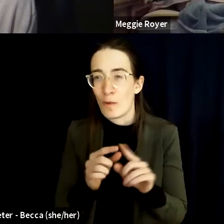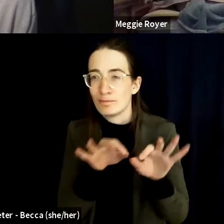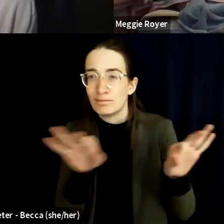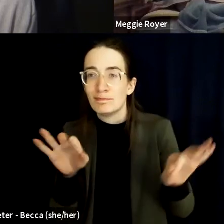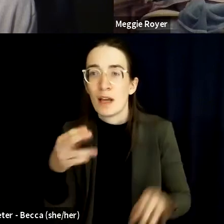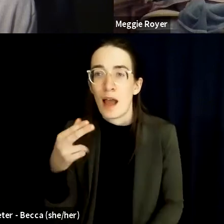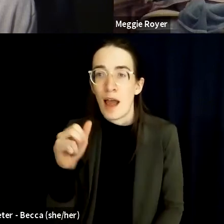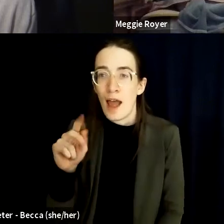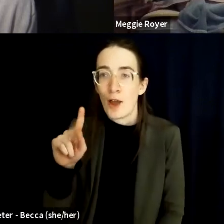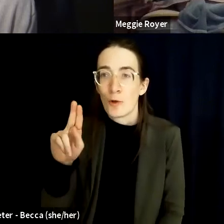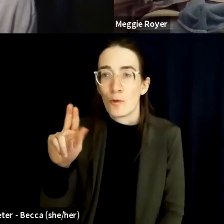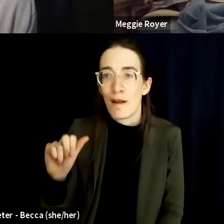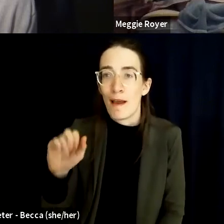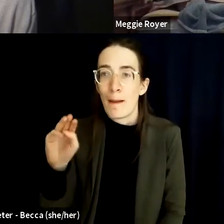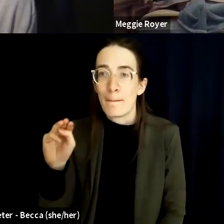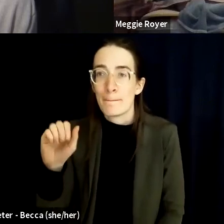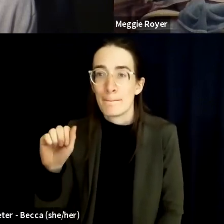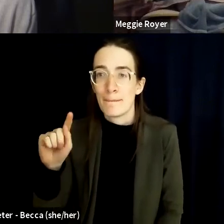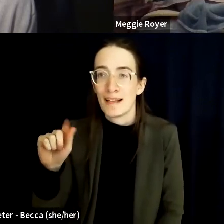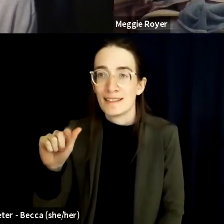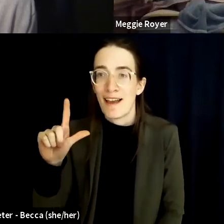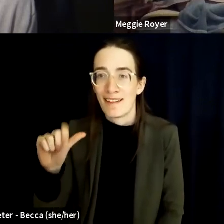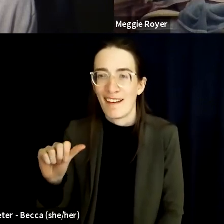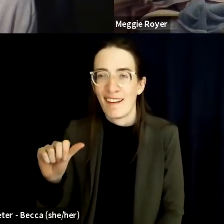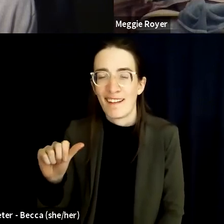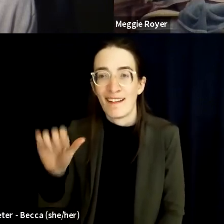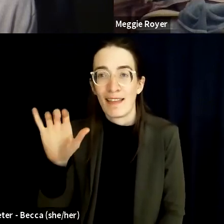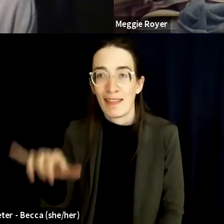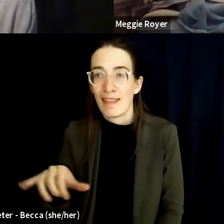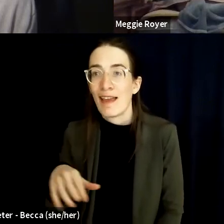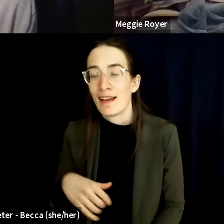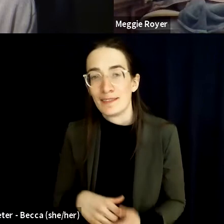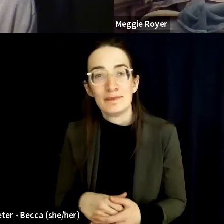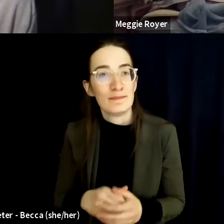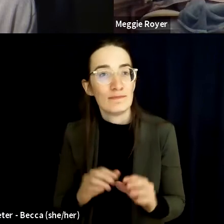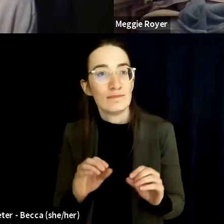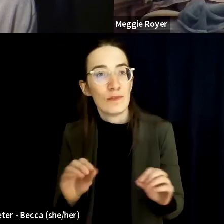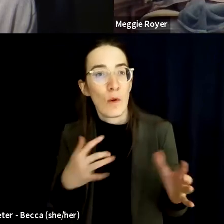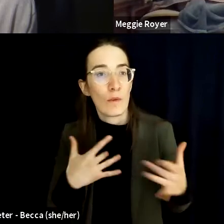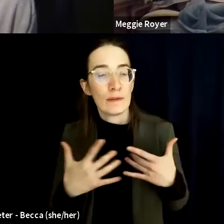So we'll just wait a couple more minutes if people want to share any more reminders that they use in the chat.